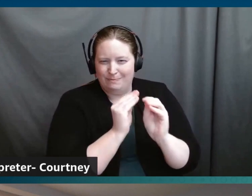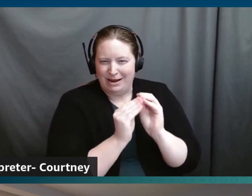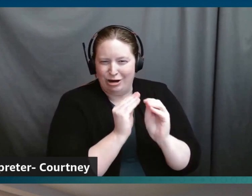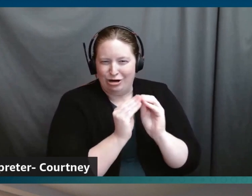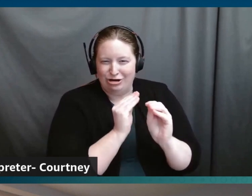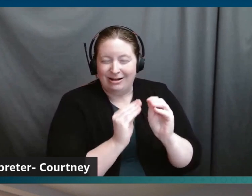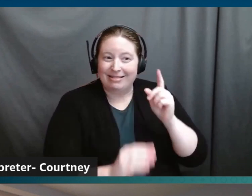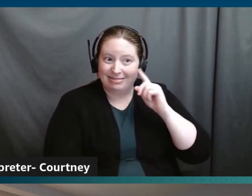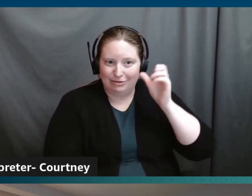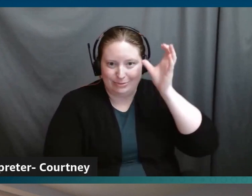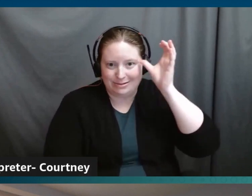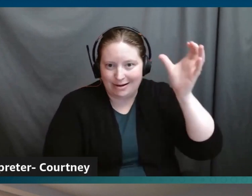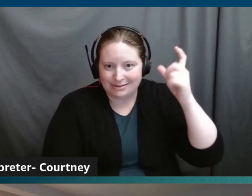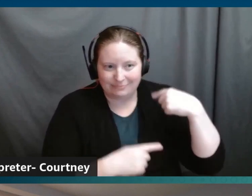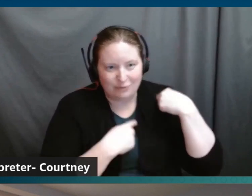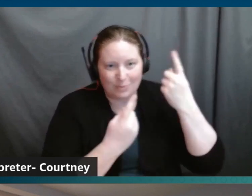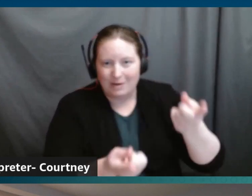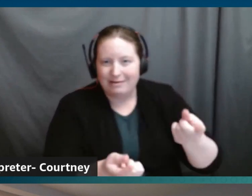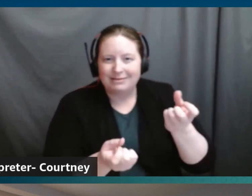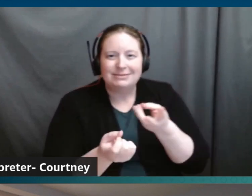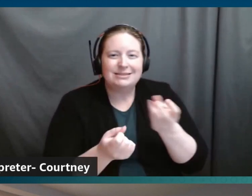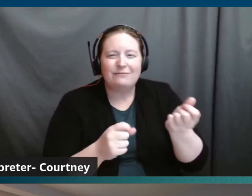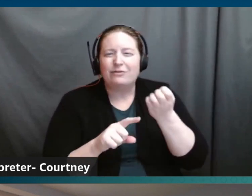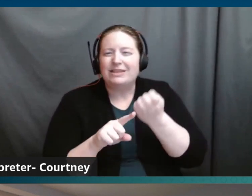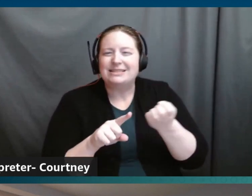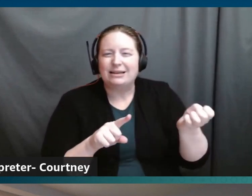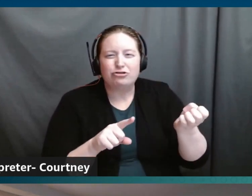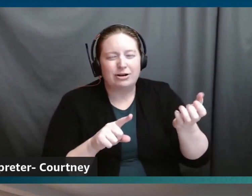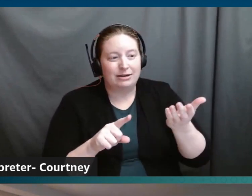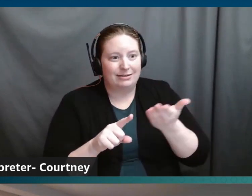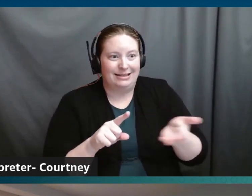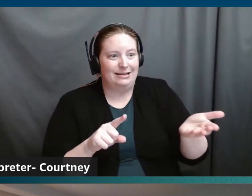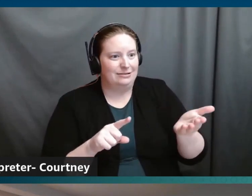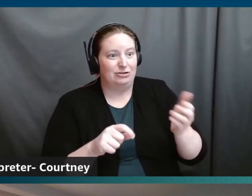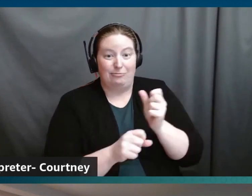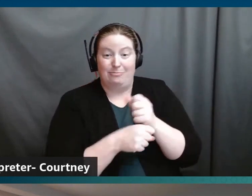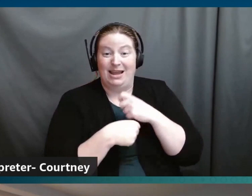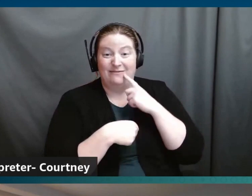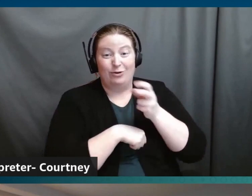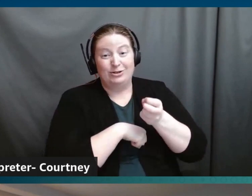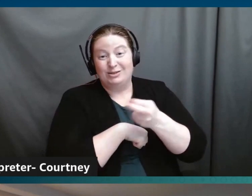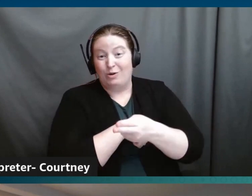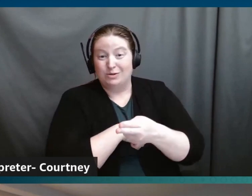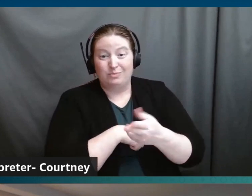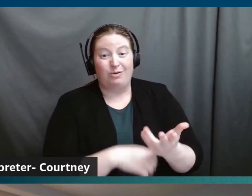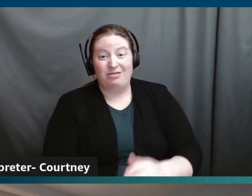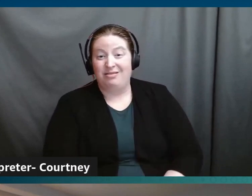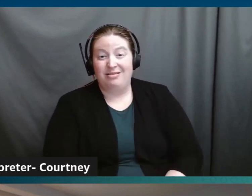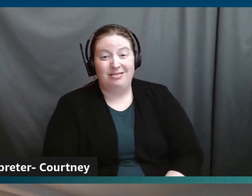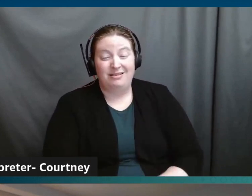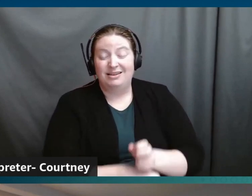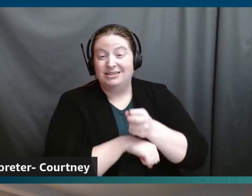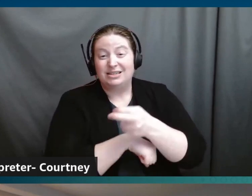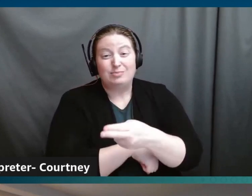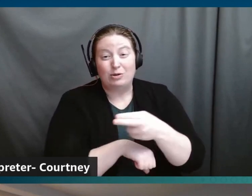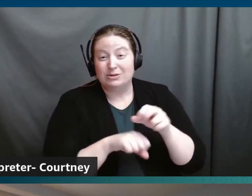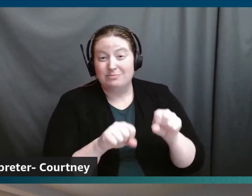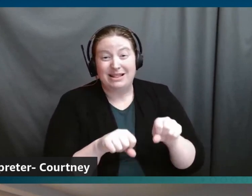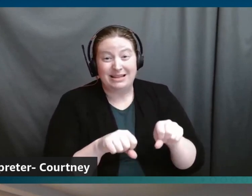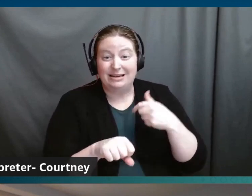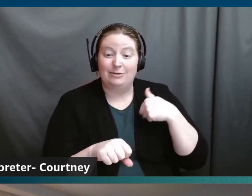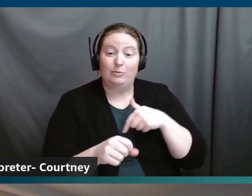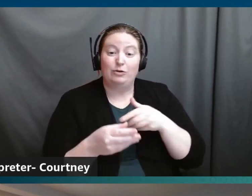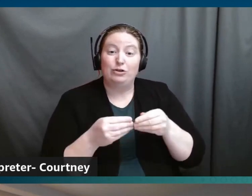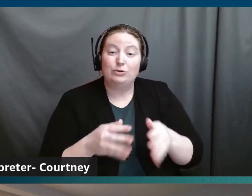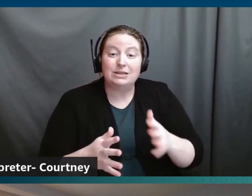for a while, quite a few of these electronic devices are just made to be disposable only. And, you know, to this disposability of them, we're losing both